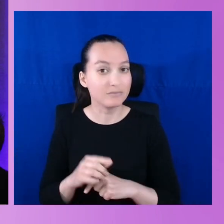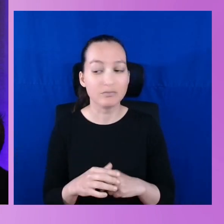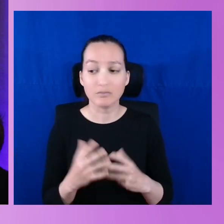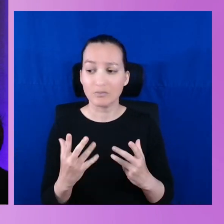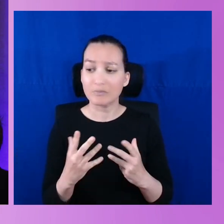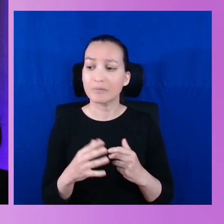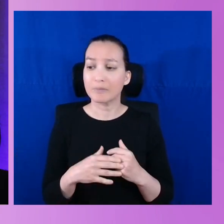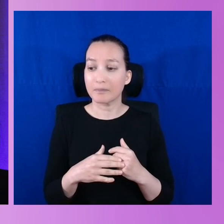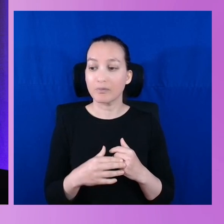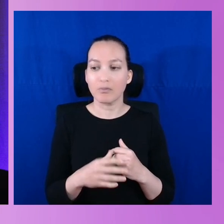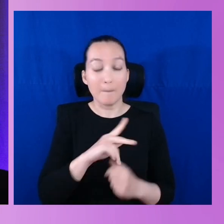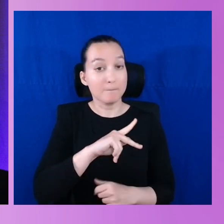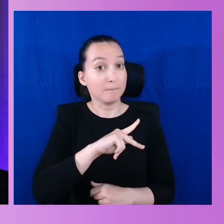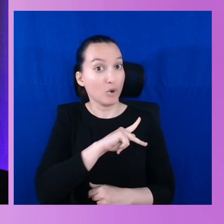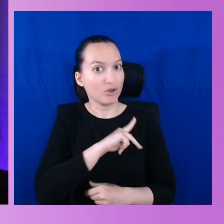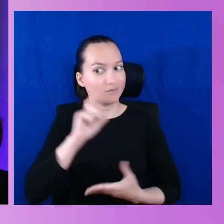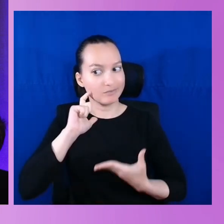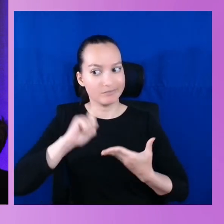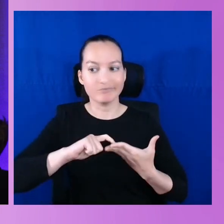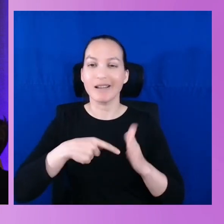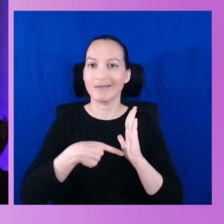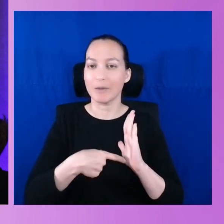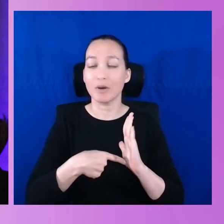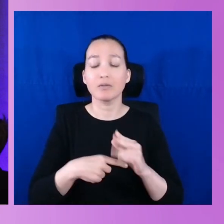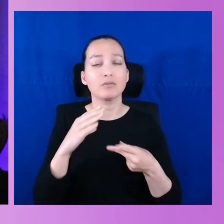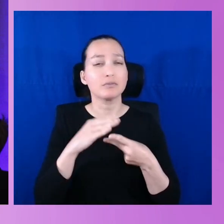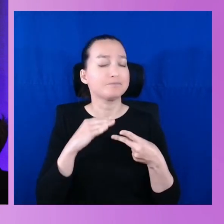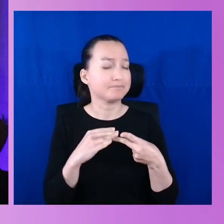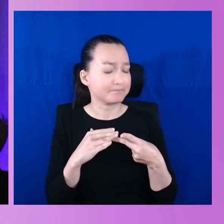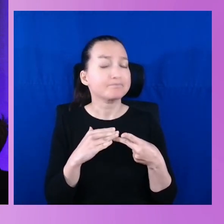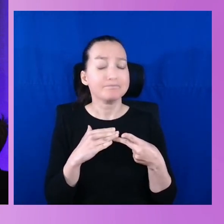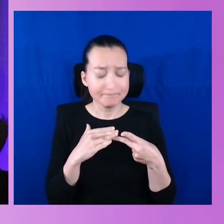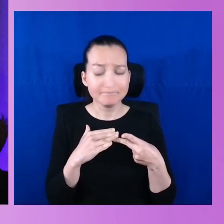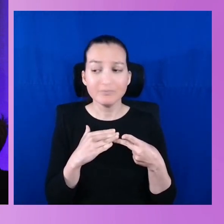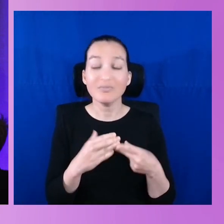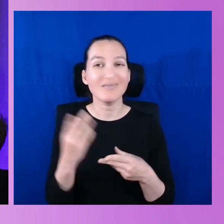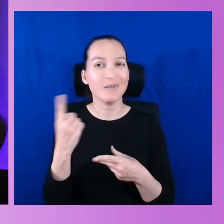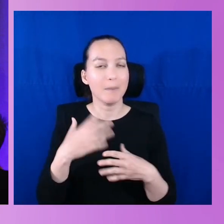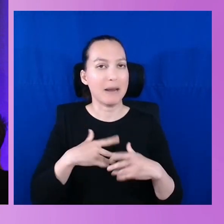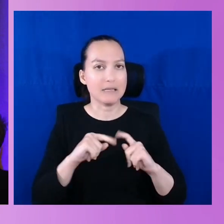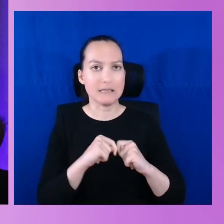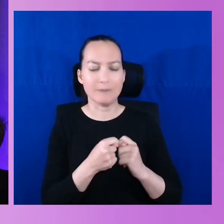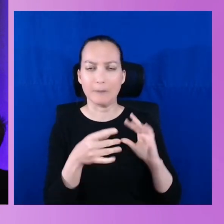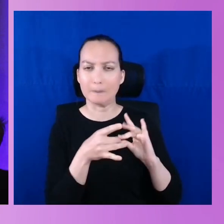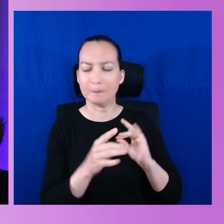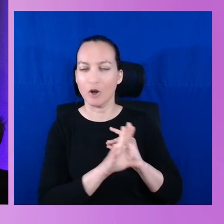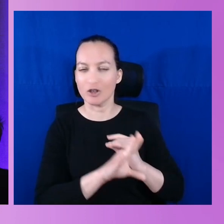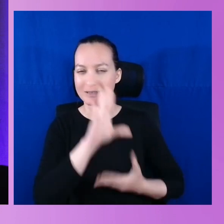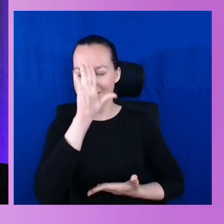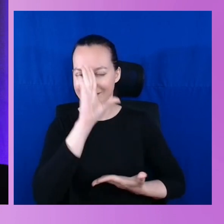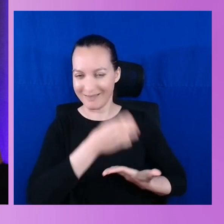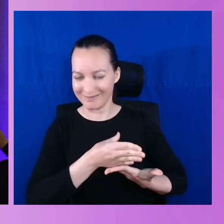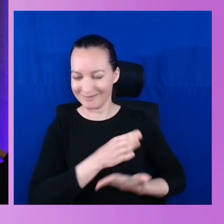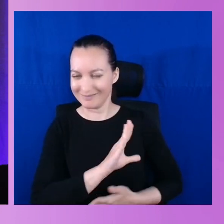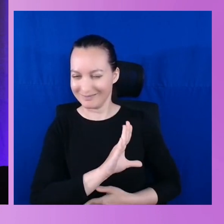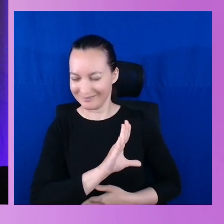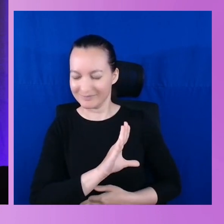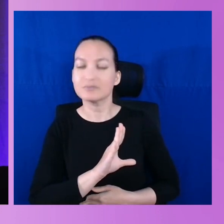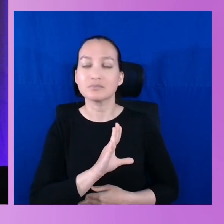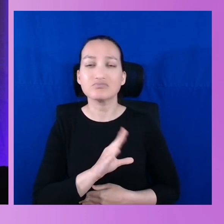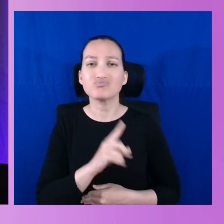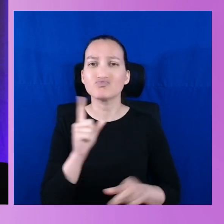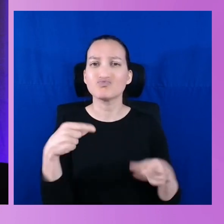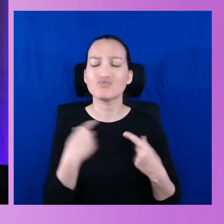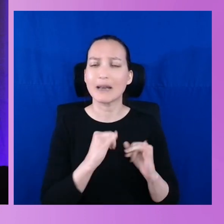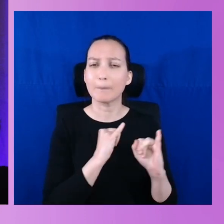personal example for me. And then a second one would be somebody on my team was telling me about her son and how he's been interviewing